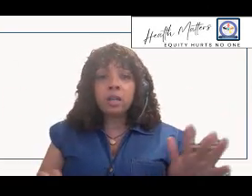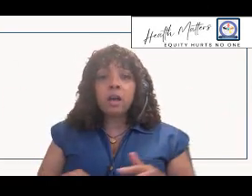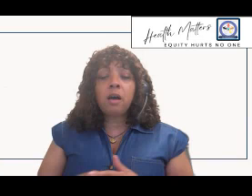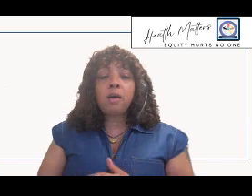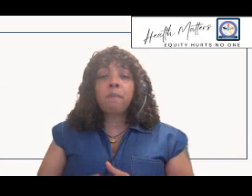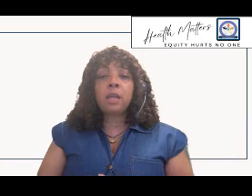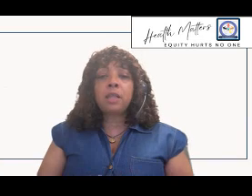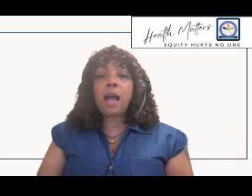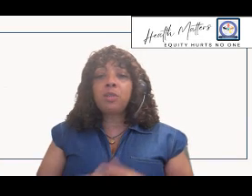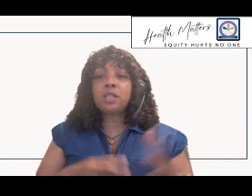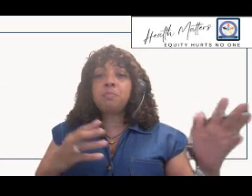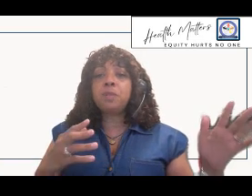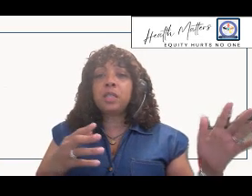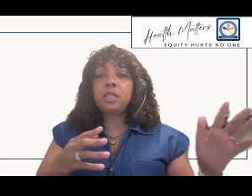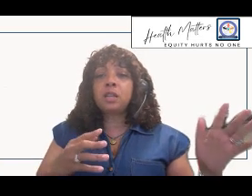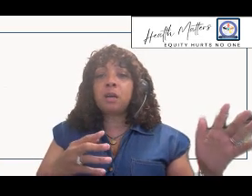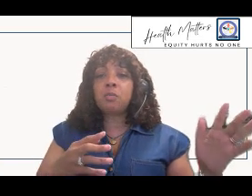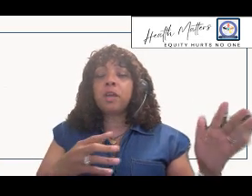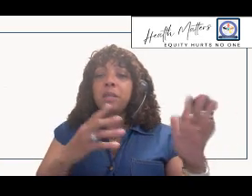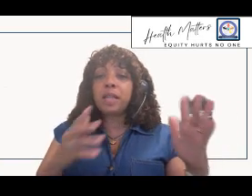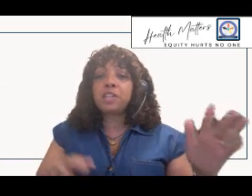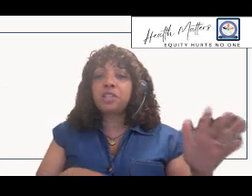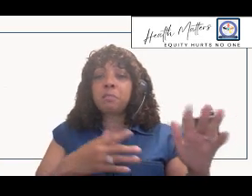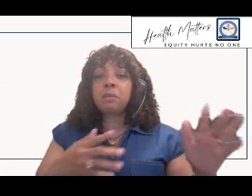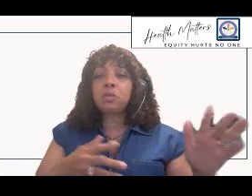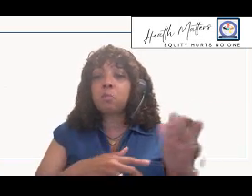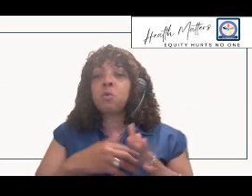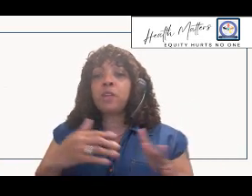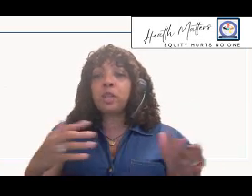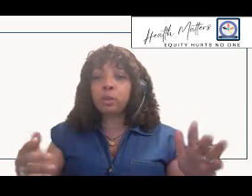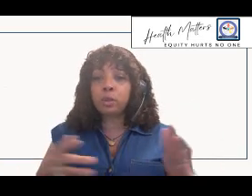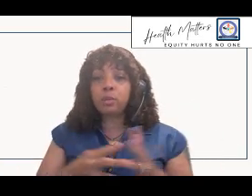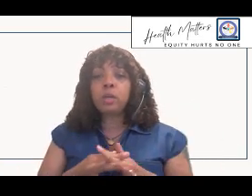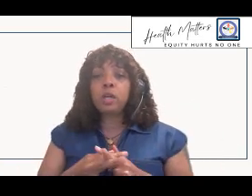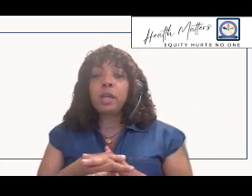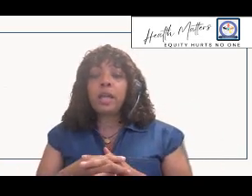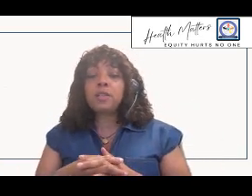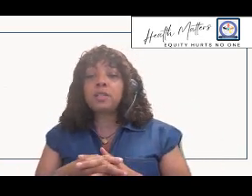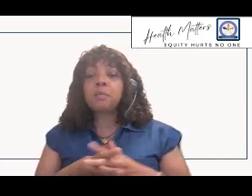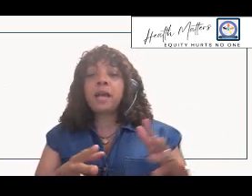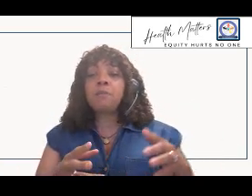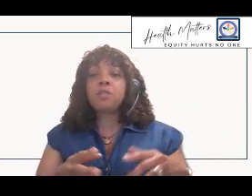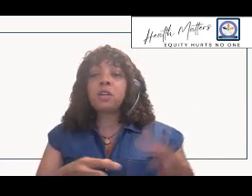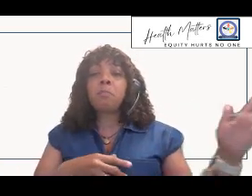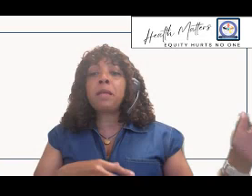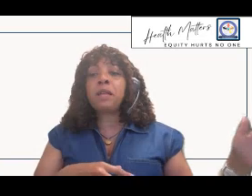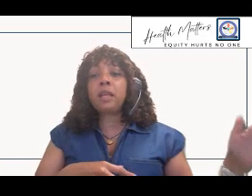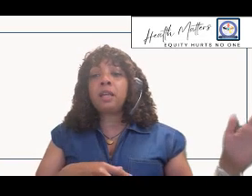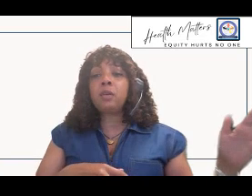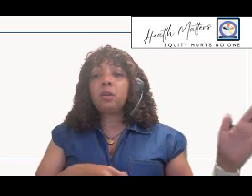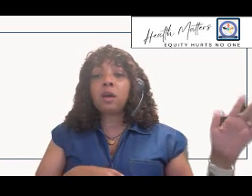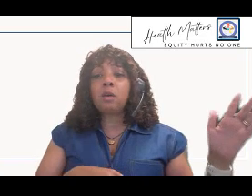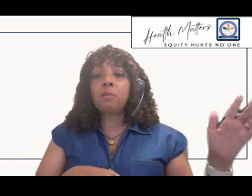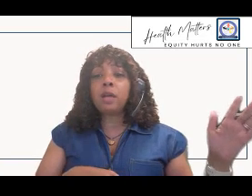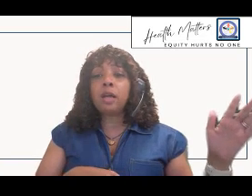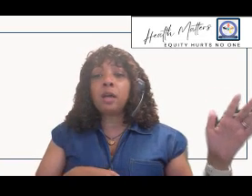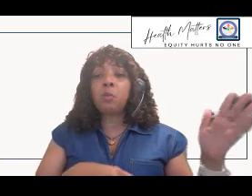reading, and how these recommendations and bills are moving through. And sometimes they're